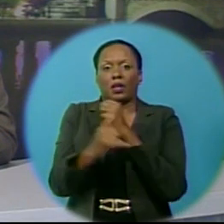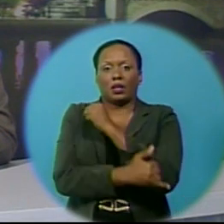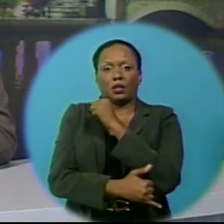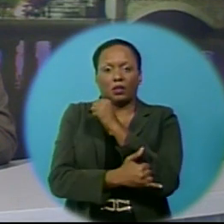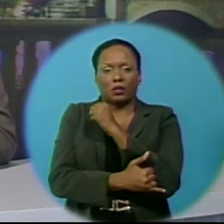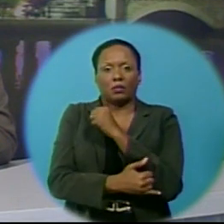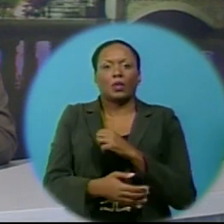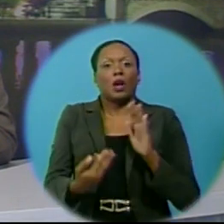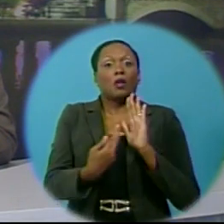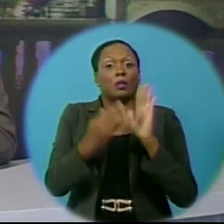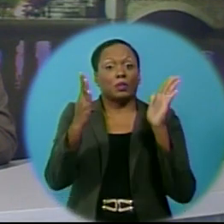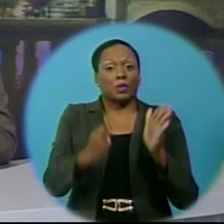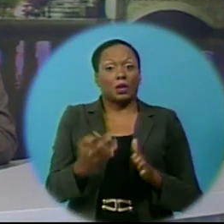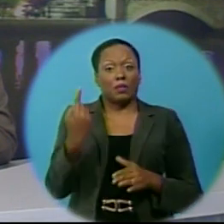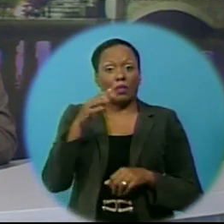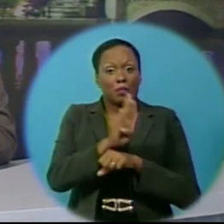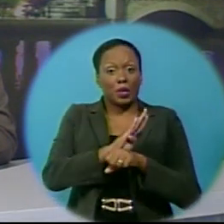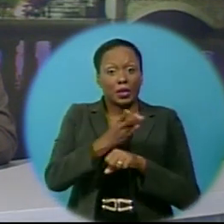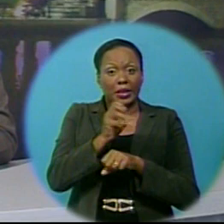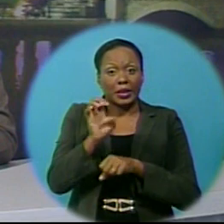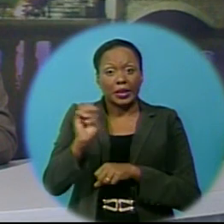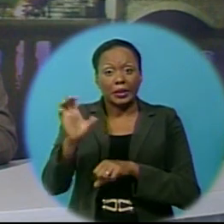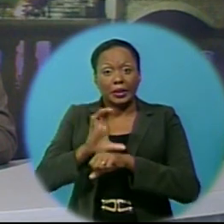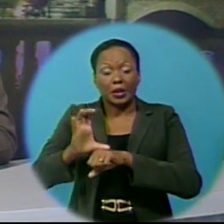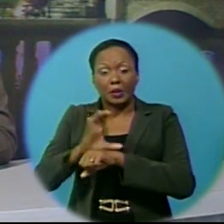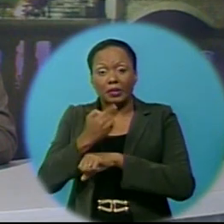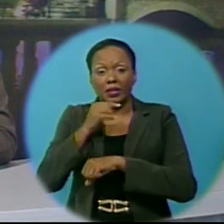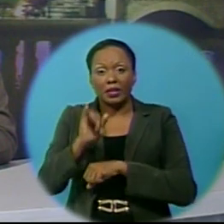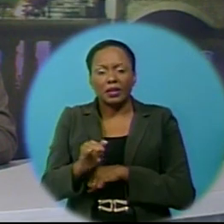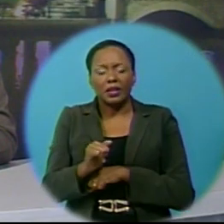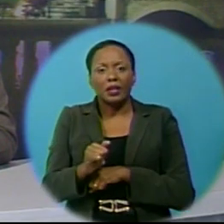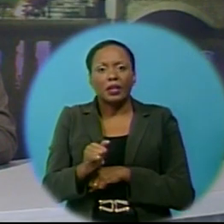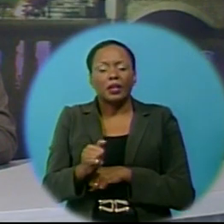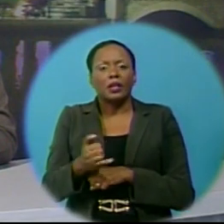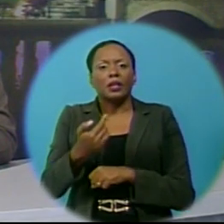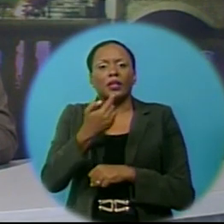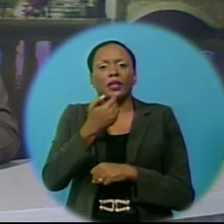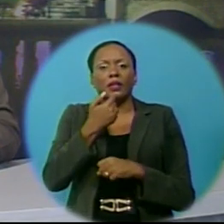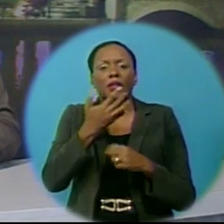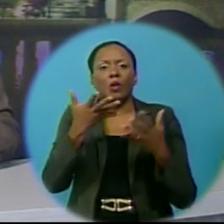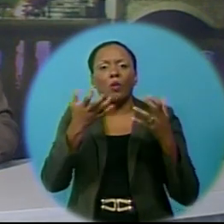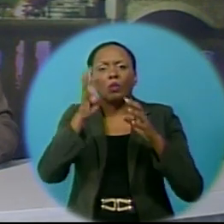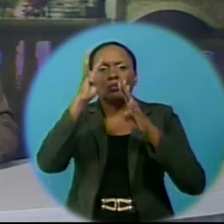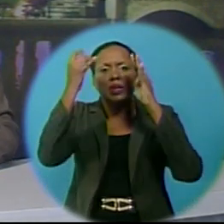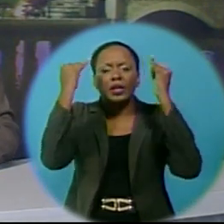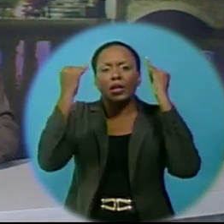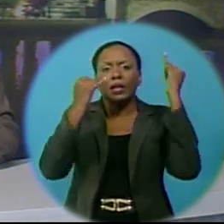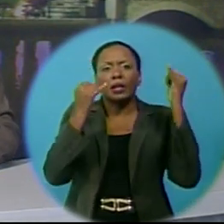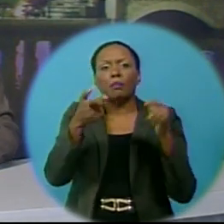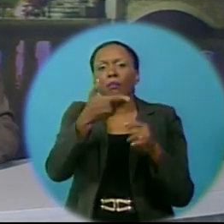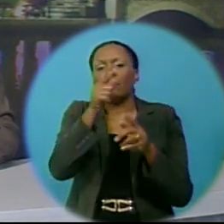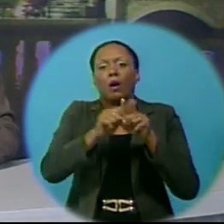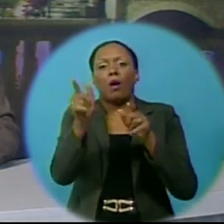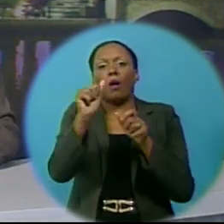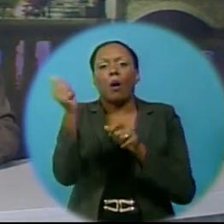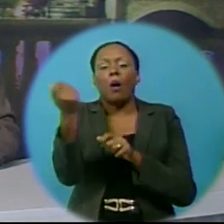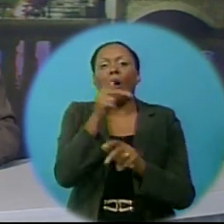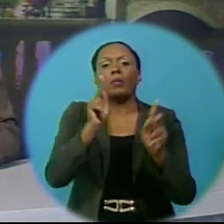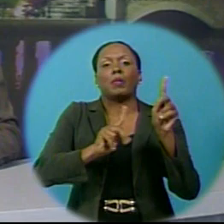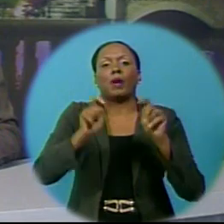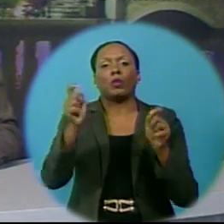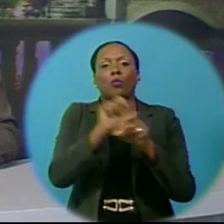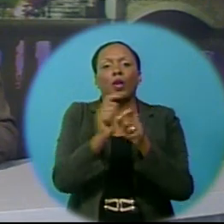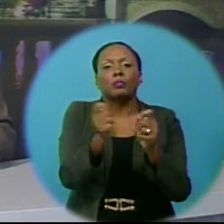to Barbados and the Eastern Caribbean, Godfrey Shirab. He says the initiative can be achieved if all sectors work